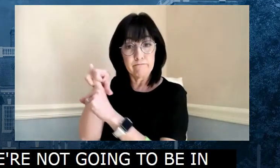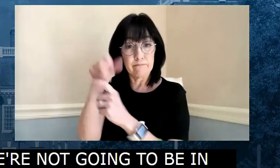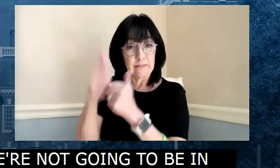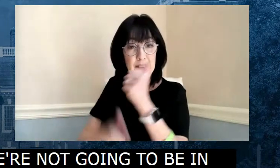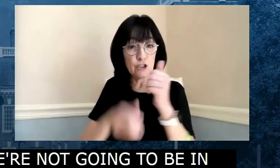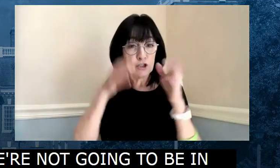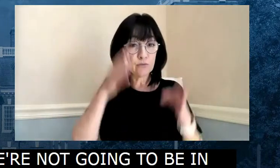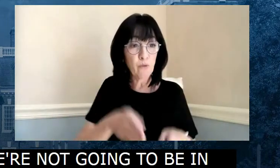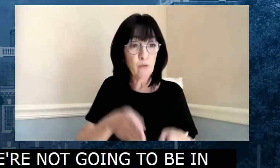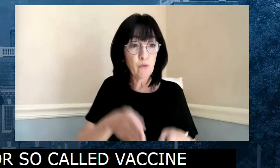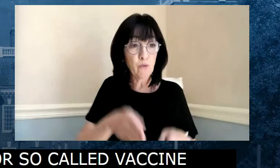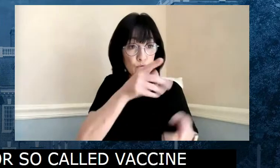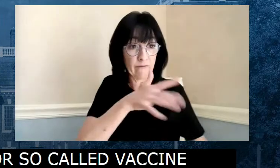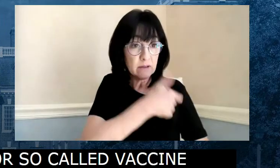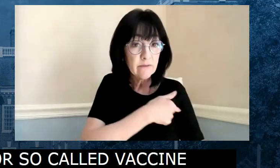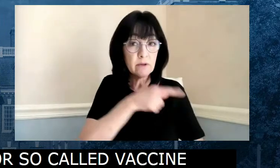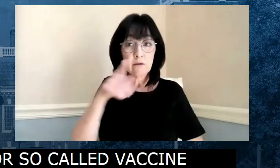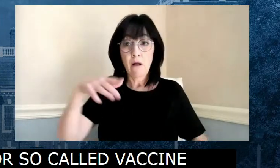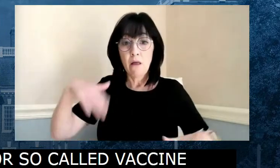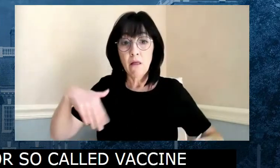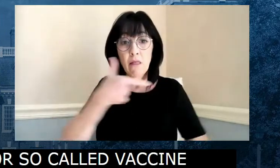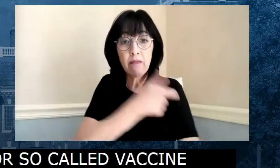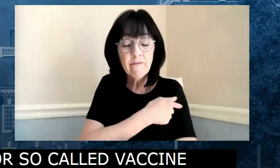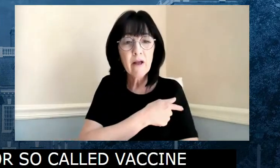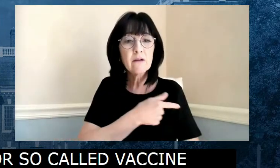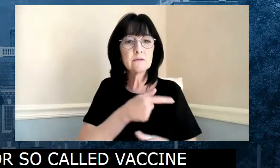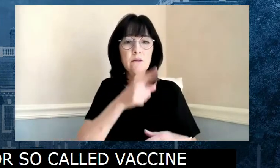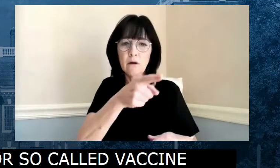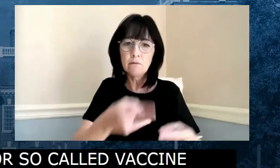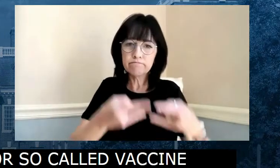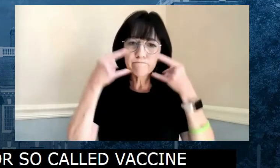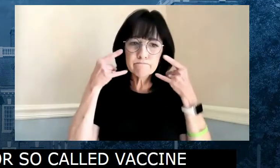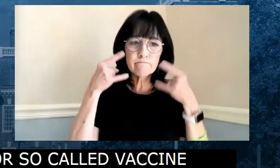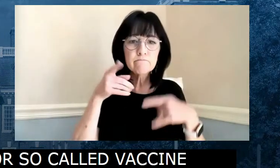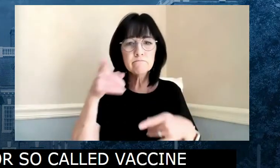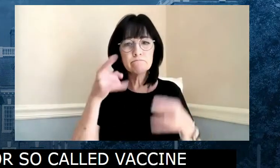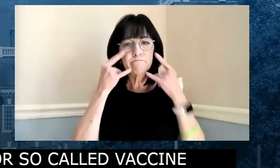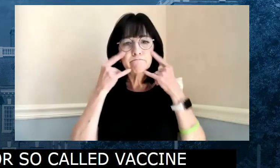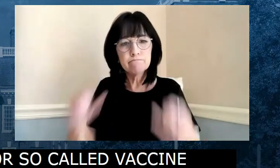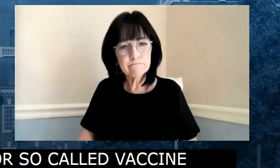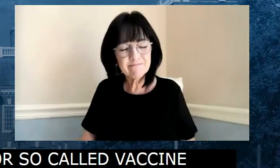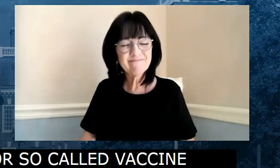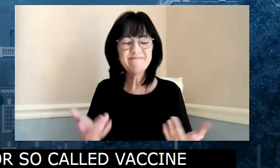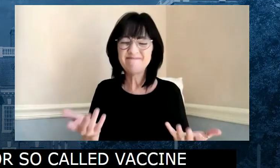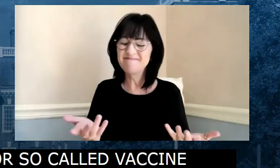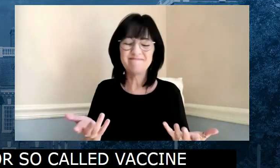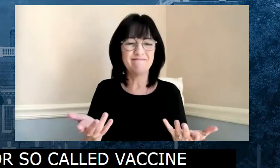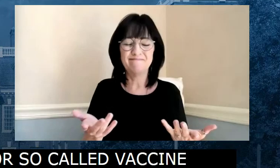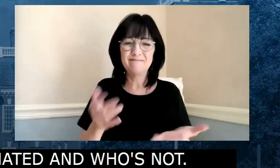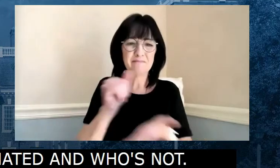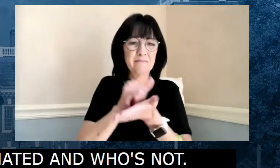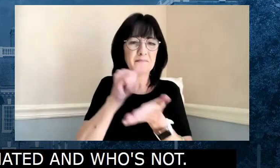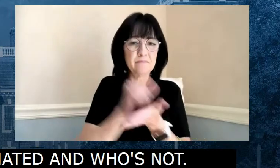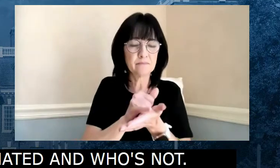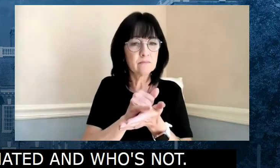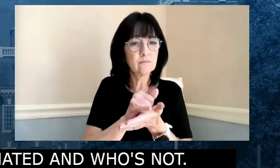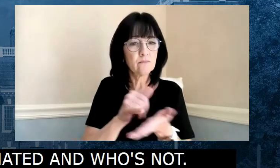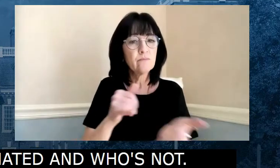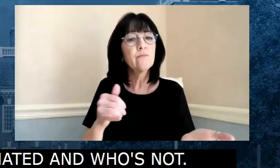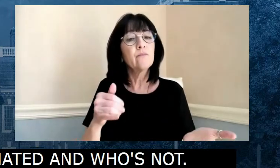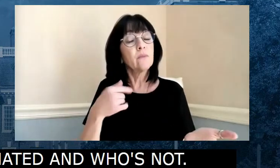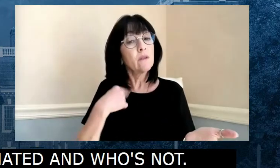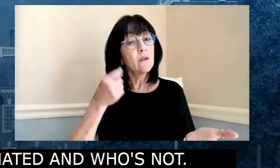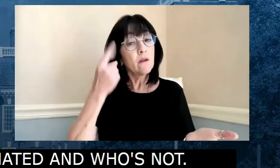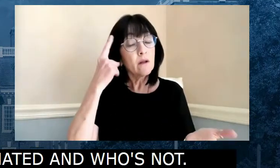who's vaccinated and who's not. However, at the same time, as an employer, we will require everybody wear a mask when they're in a